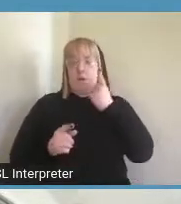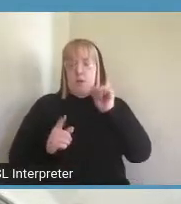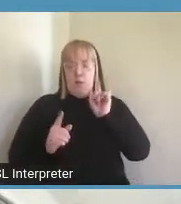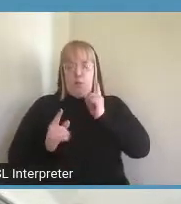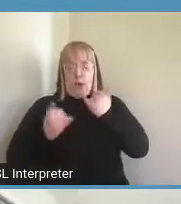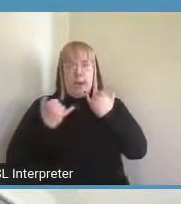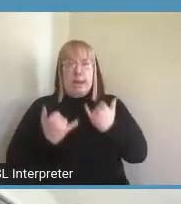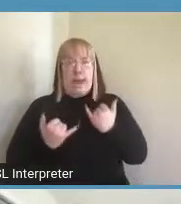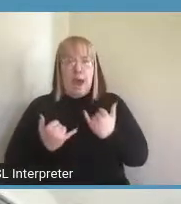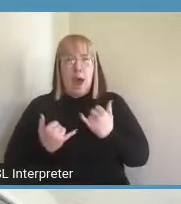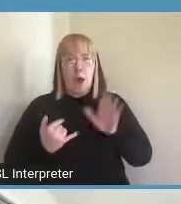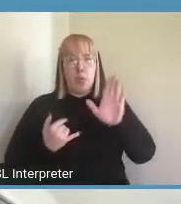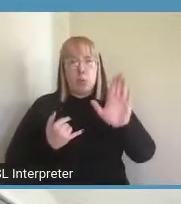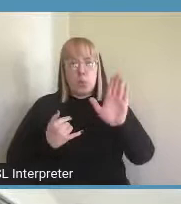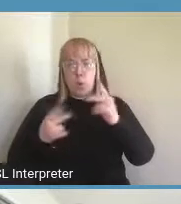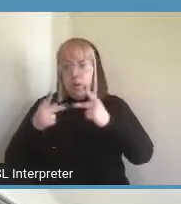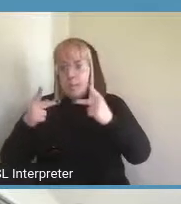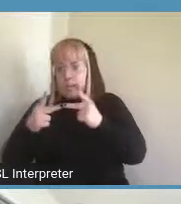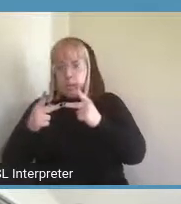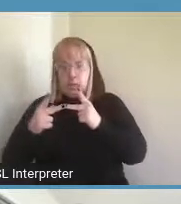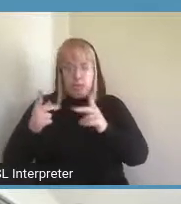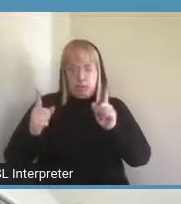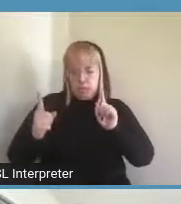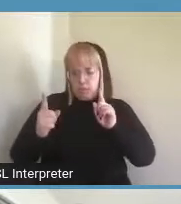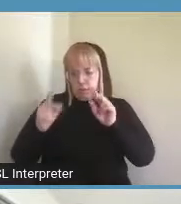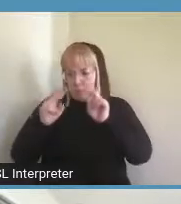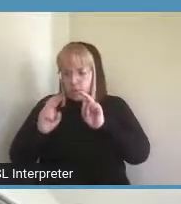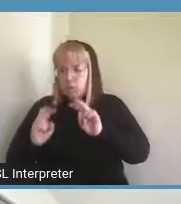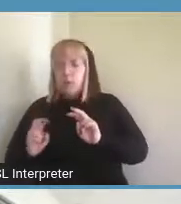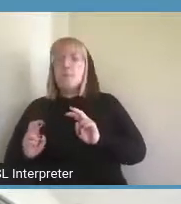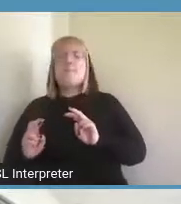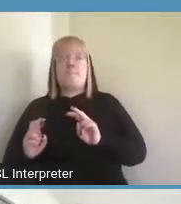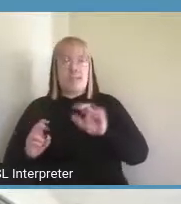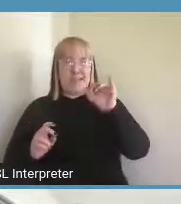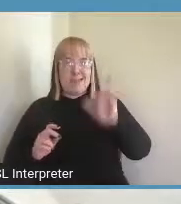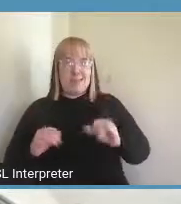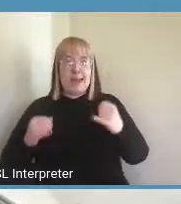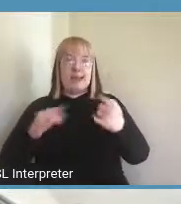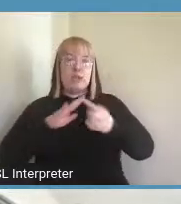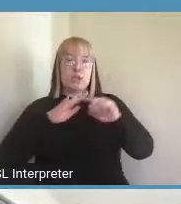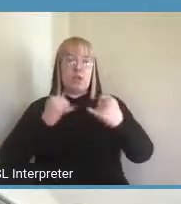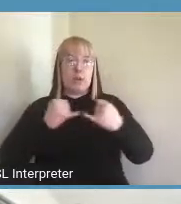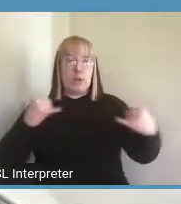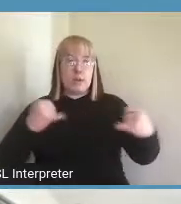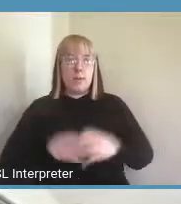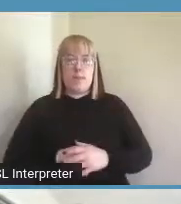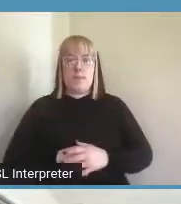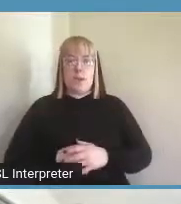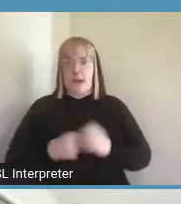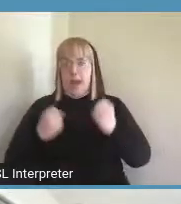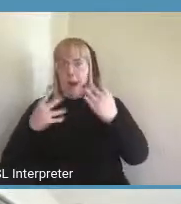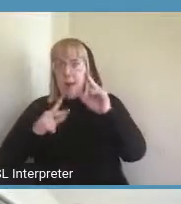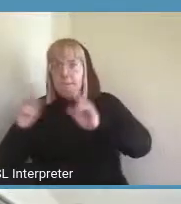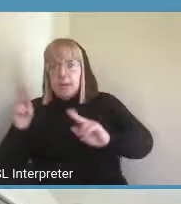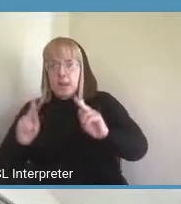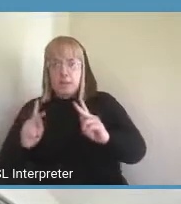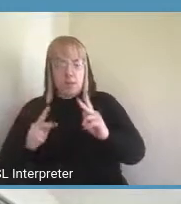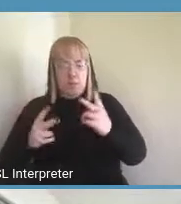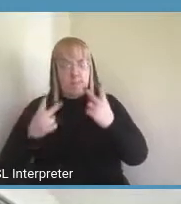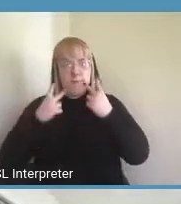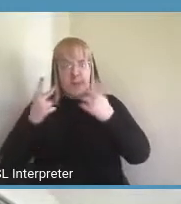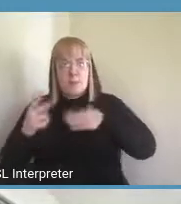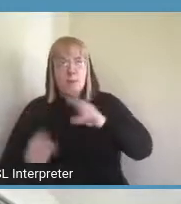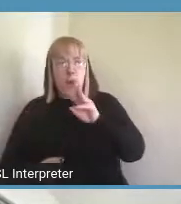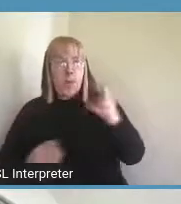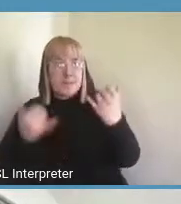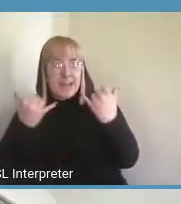point in time. And that's our baseline, right? So how many people are visiting our website right now? Need to know that if I'm going to set a target for how many